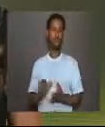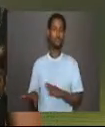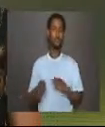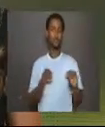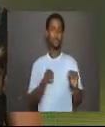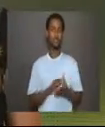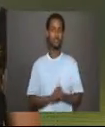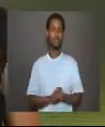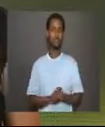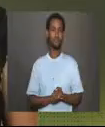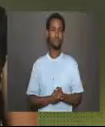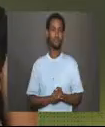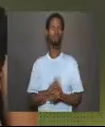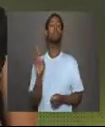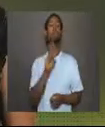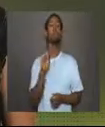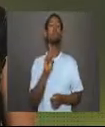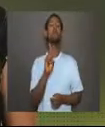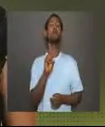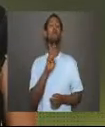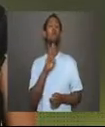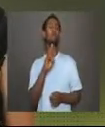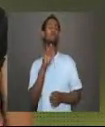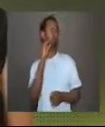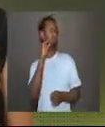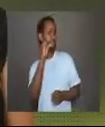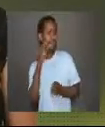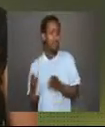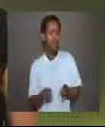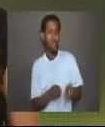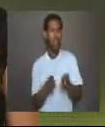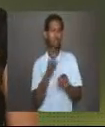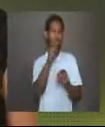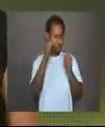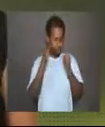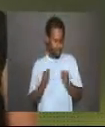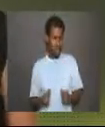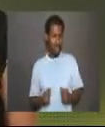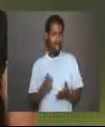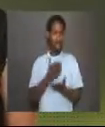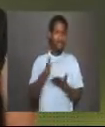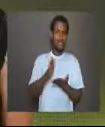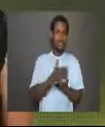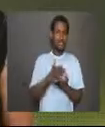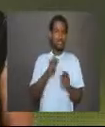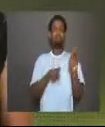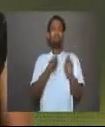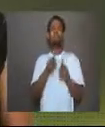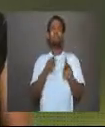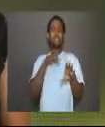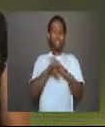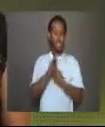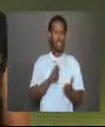Students, what are some ways that you can participate publicly in